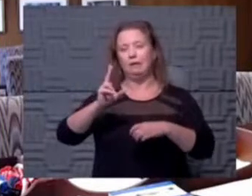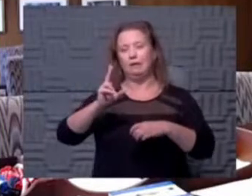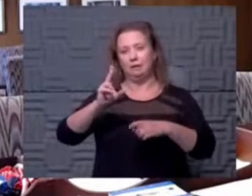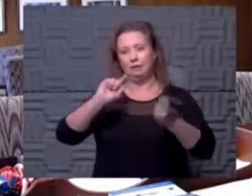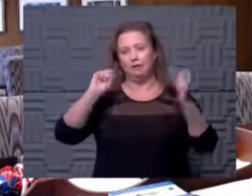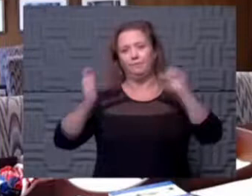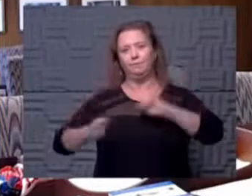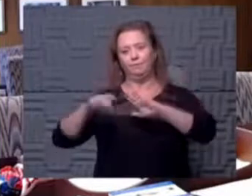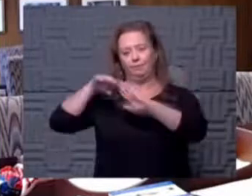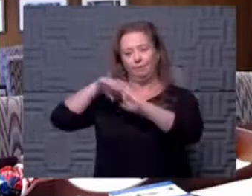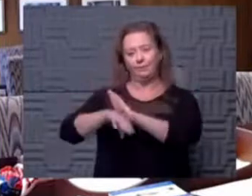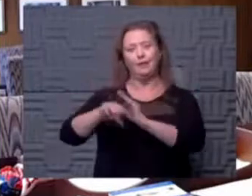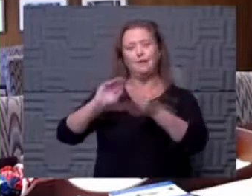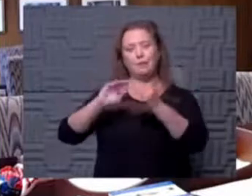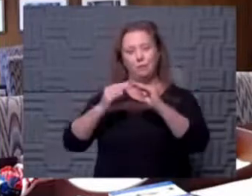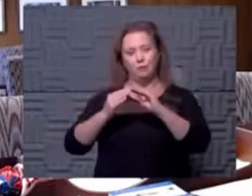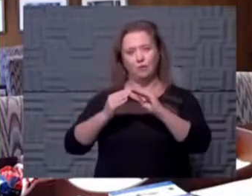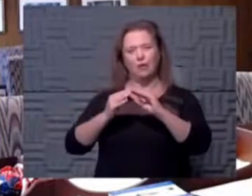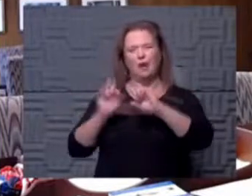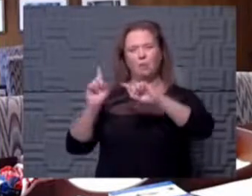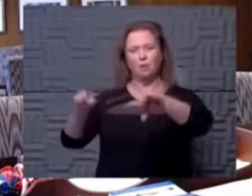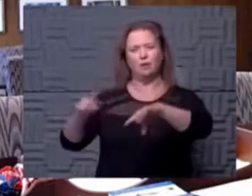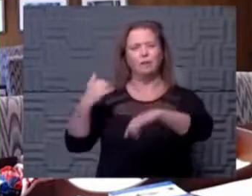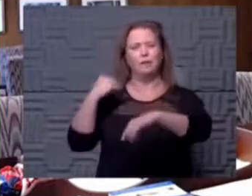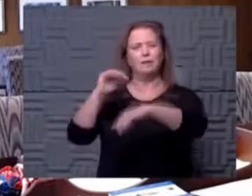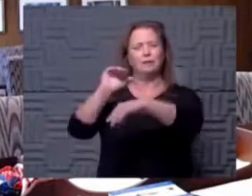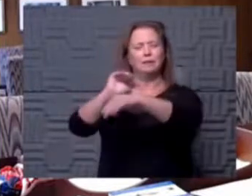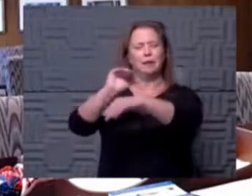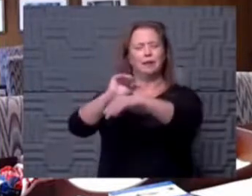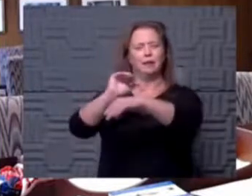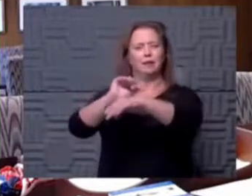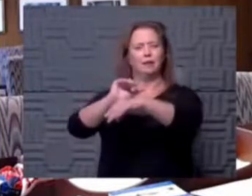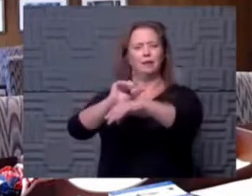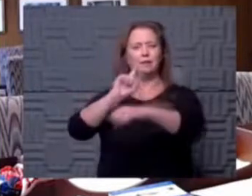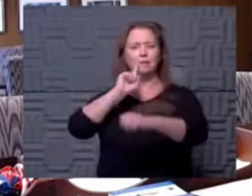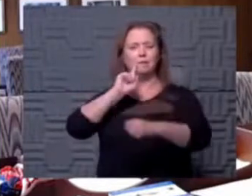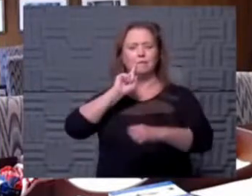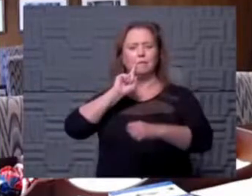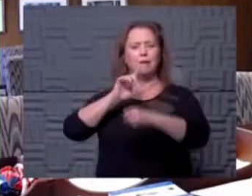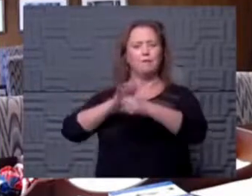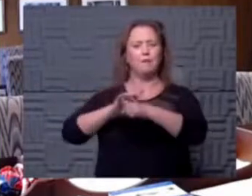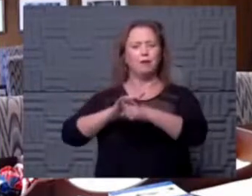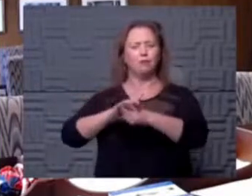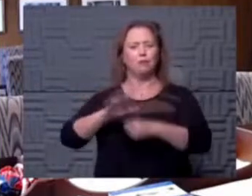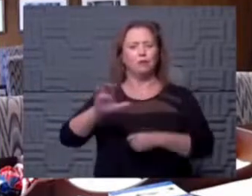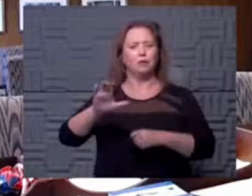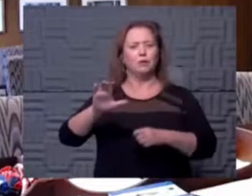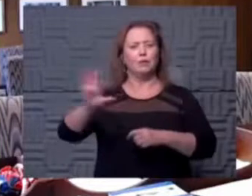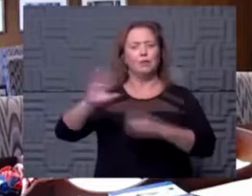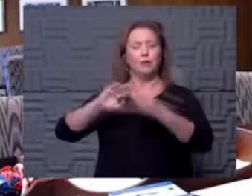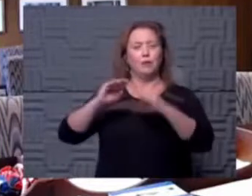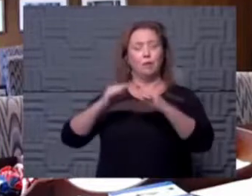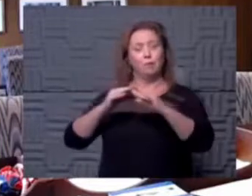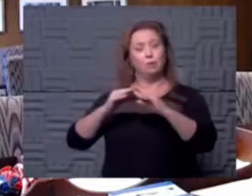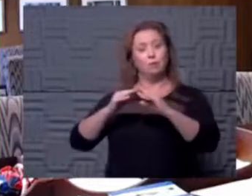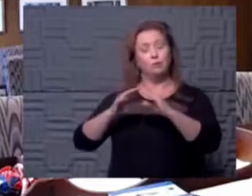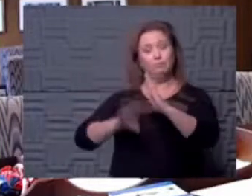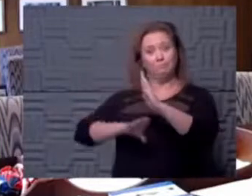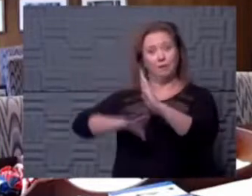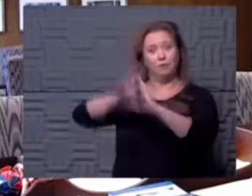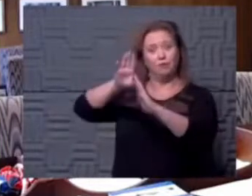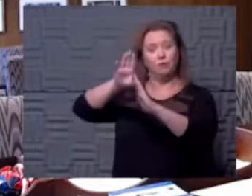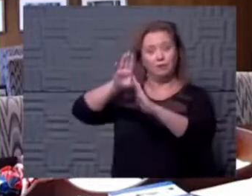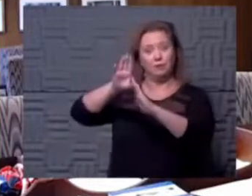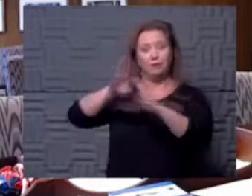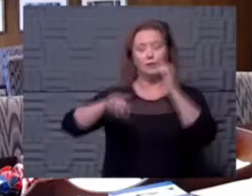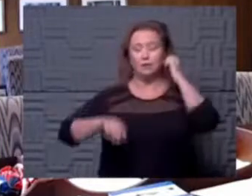significant drops. I was at a parish last night with a confirmation that we did, and their numbers are actually up.